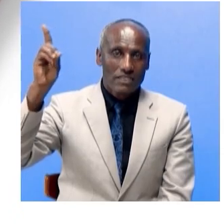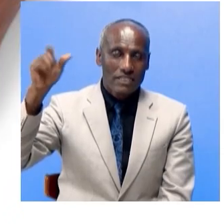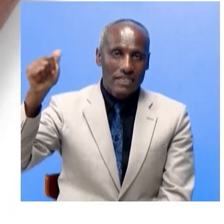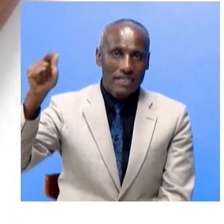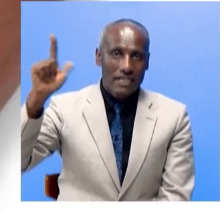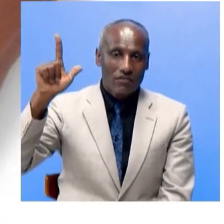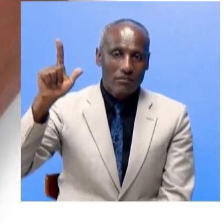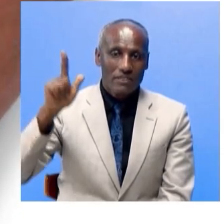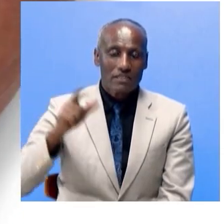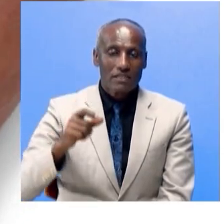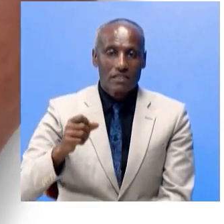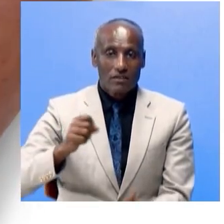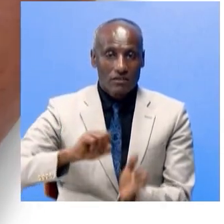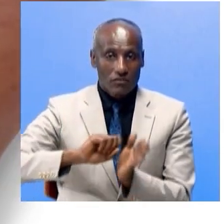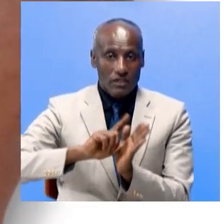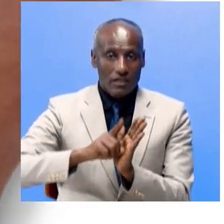can,